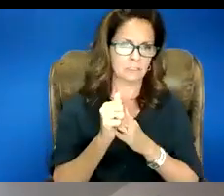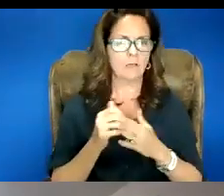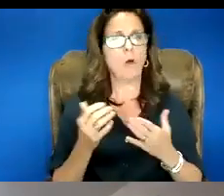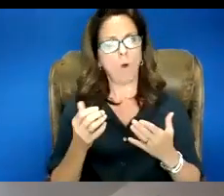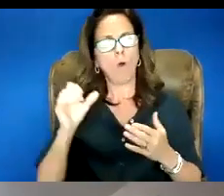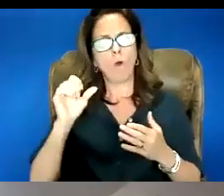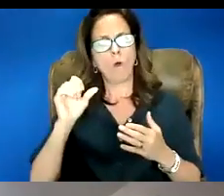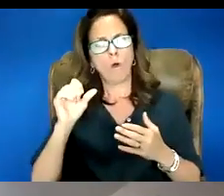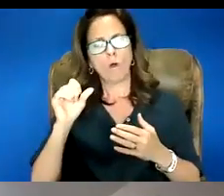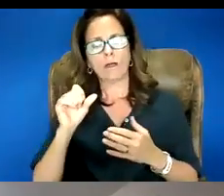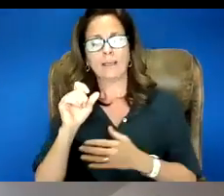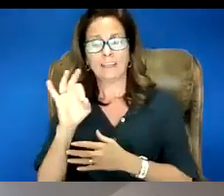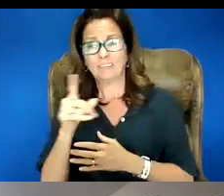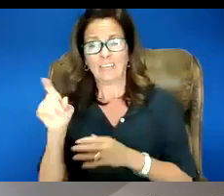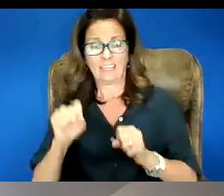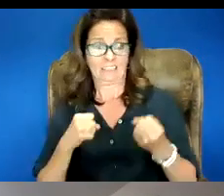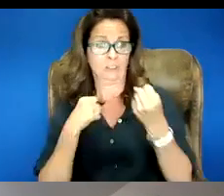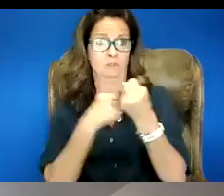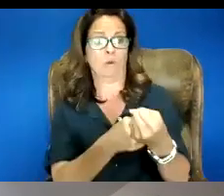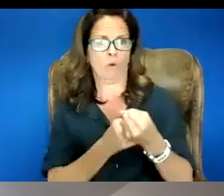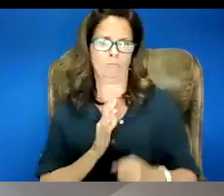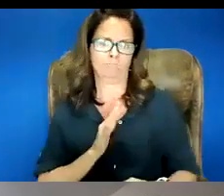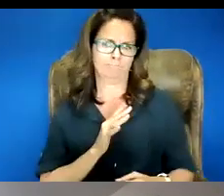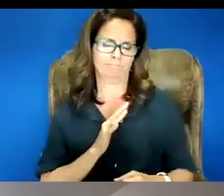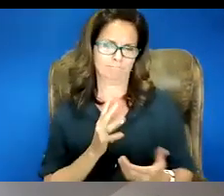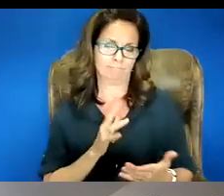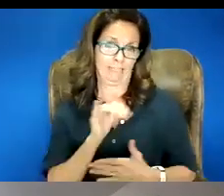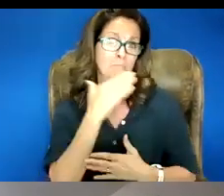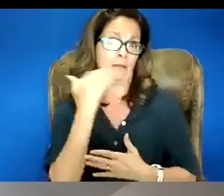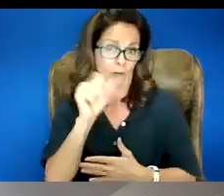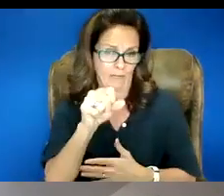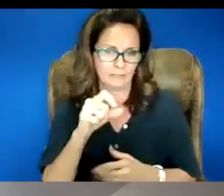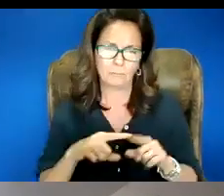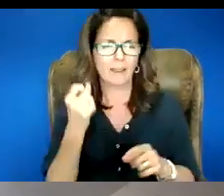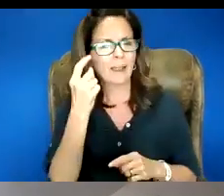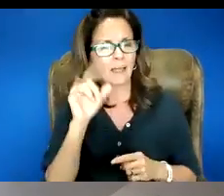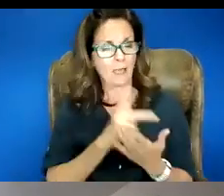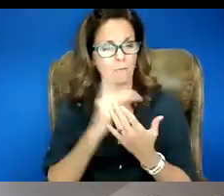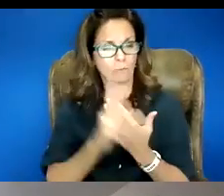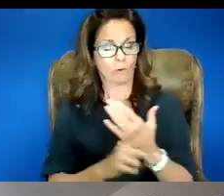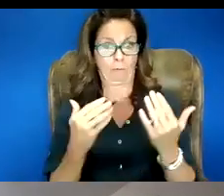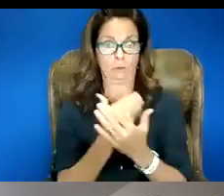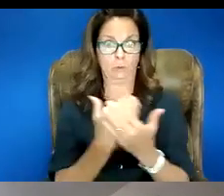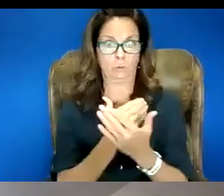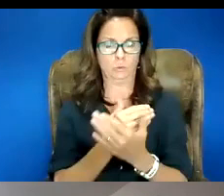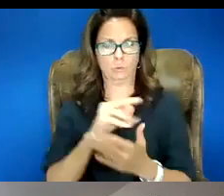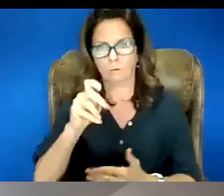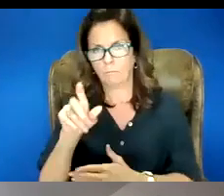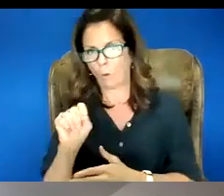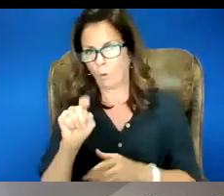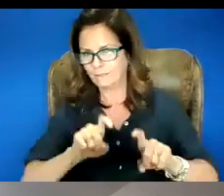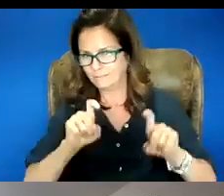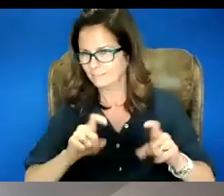you, the better. But do keep in mind, it's a new program. It's still a pilot. So it hasn't been fully communicated, and not